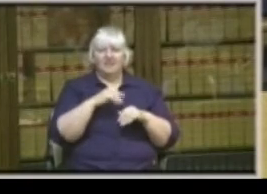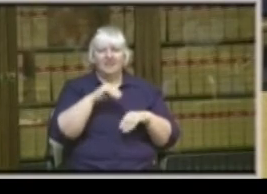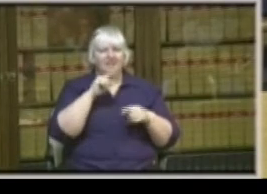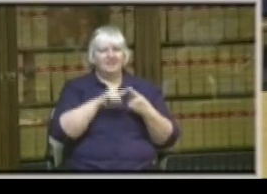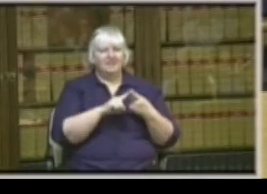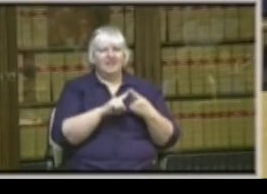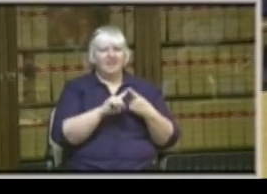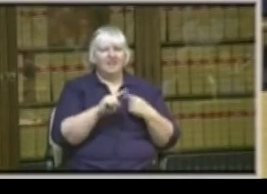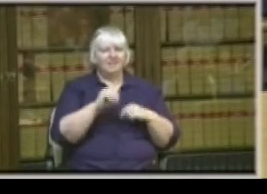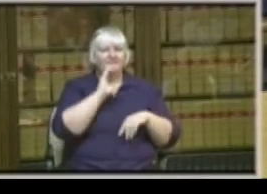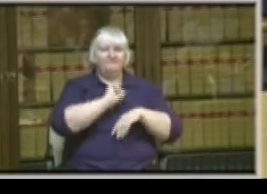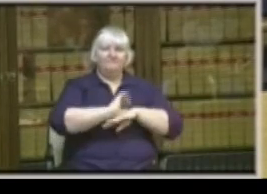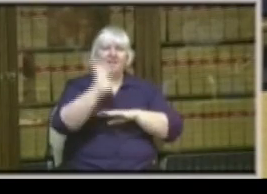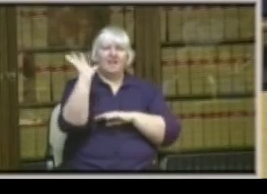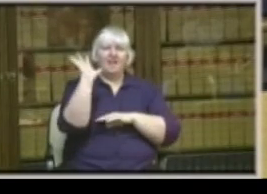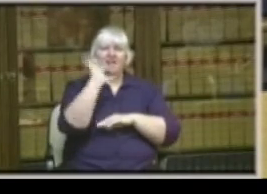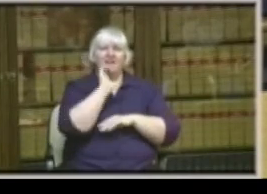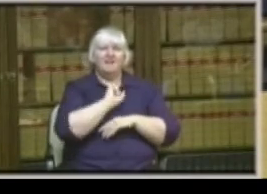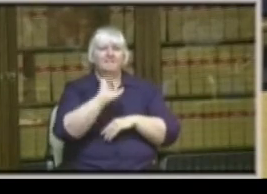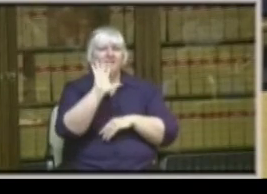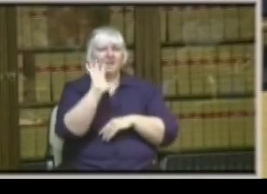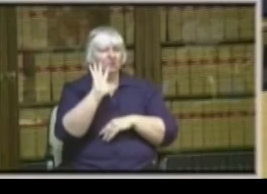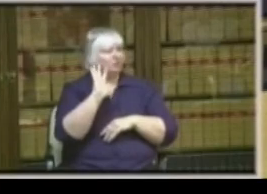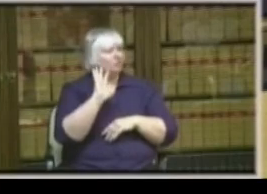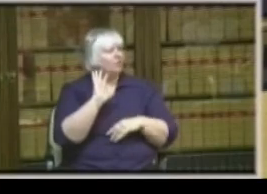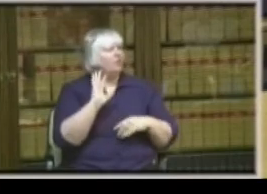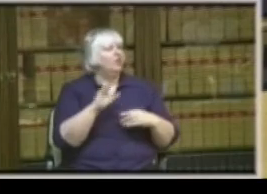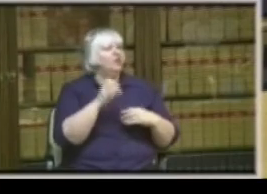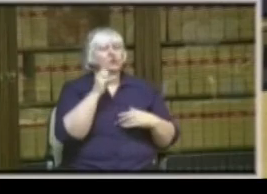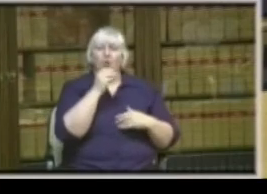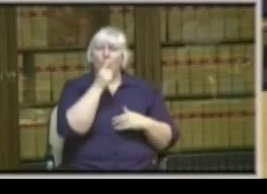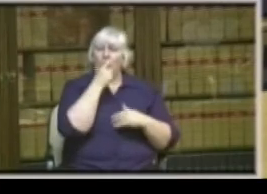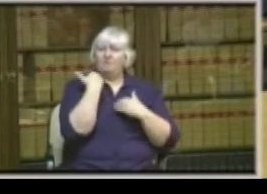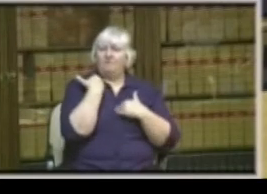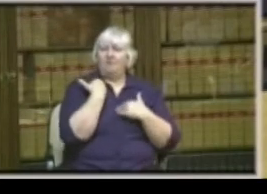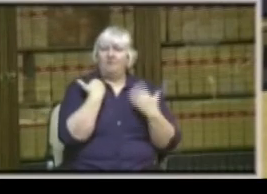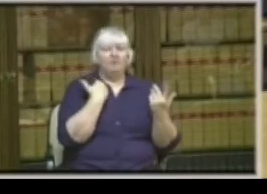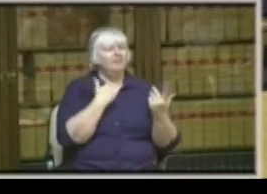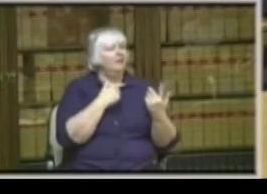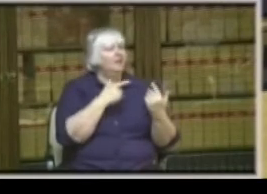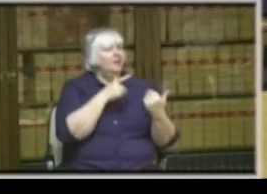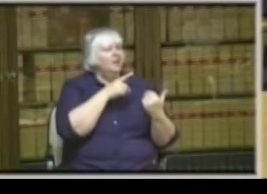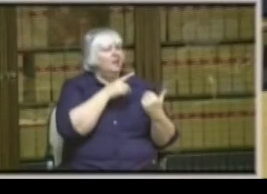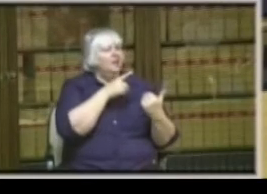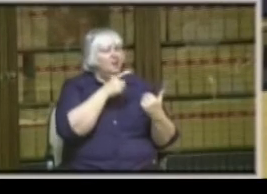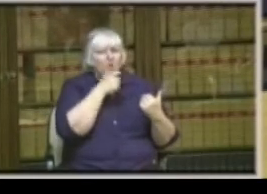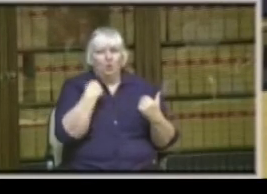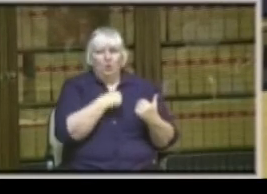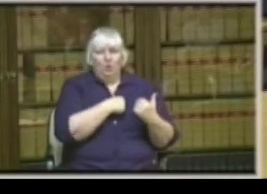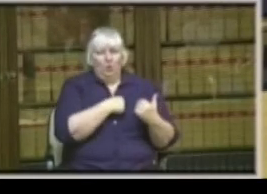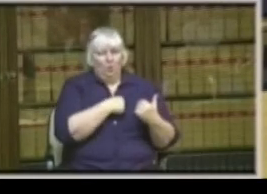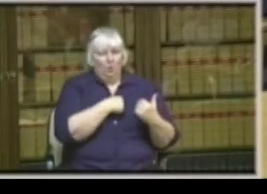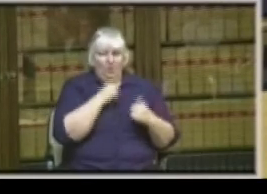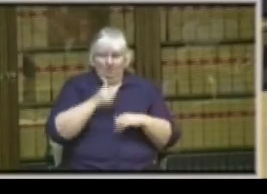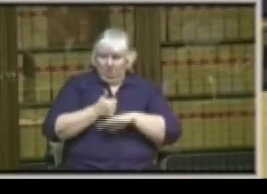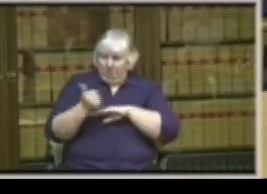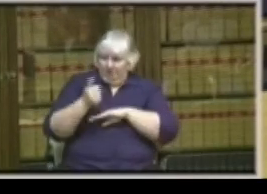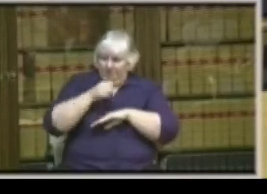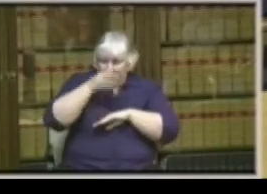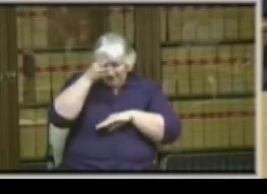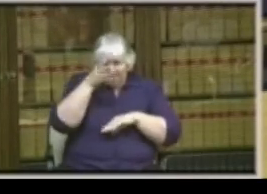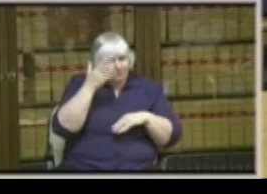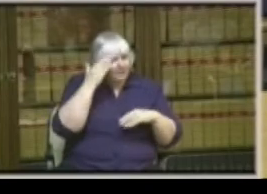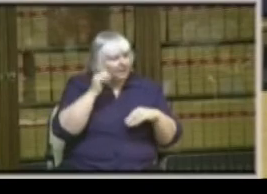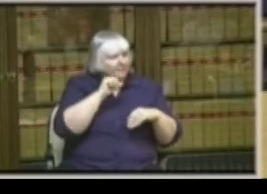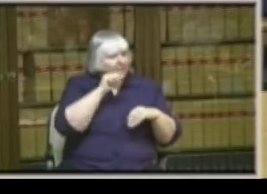language until they reach 4 or 5 years old. And, you know, we can blame the parents